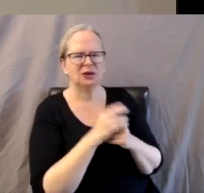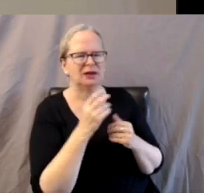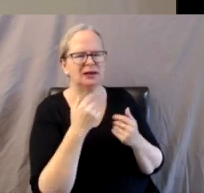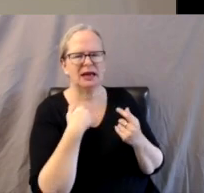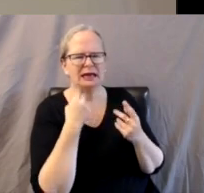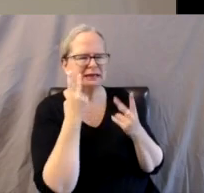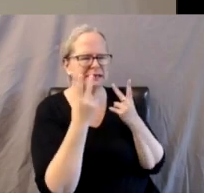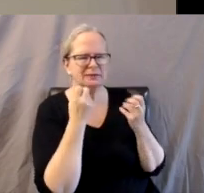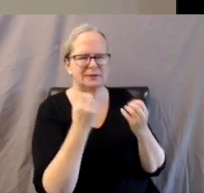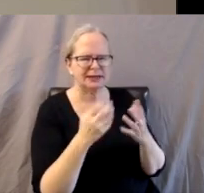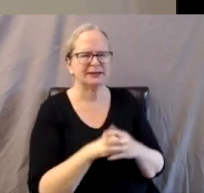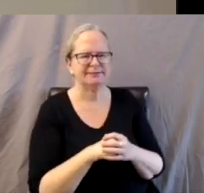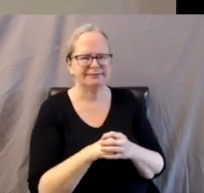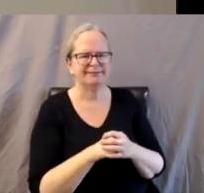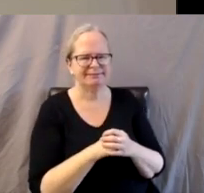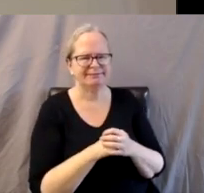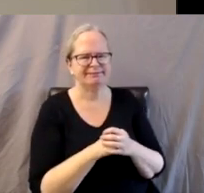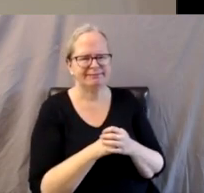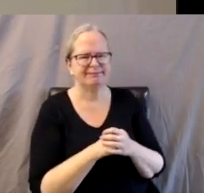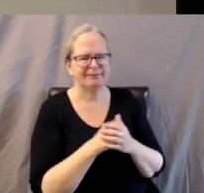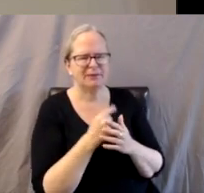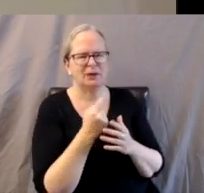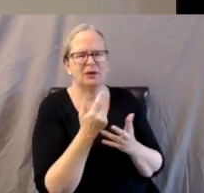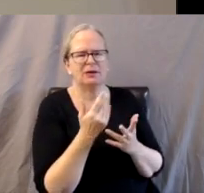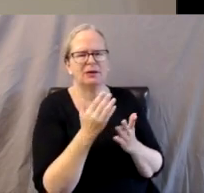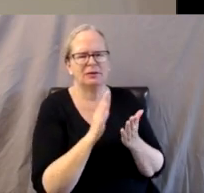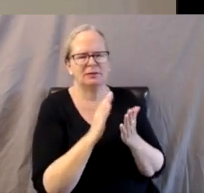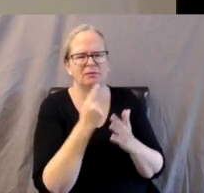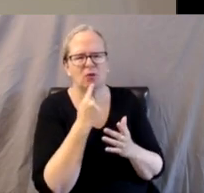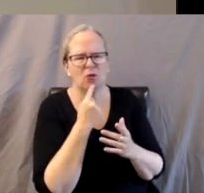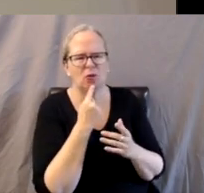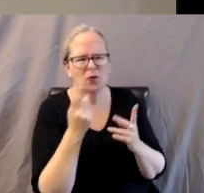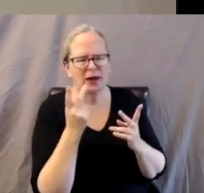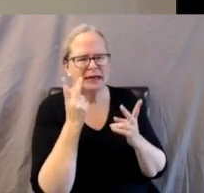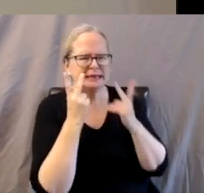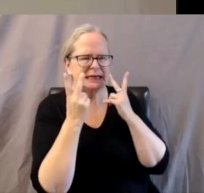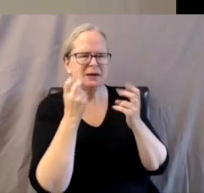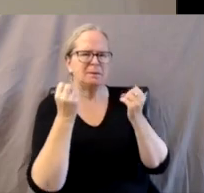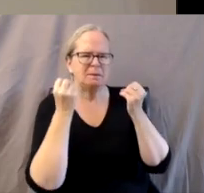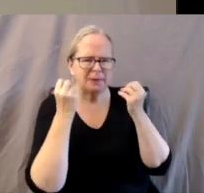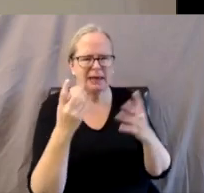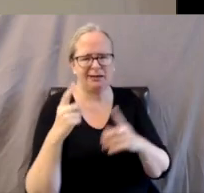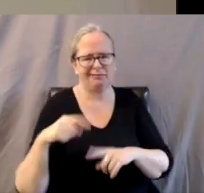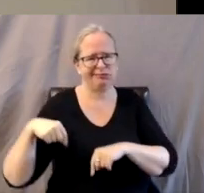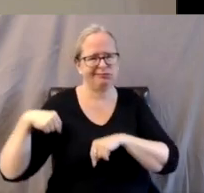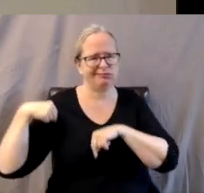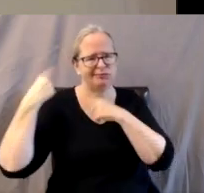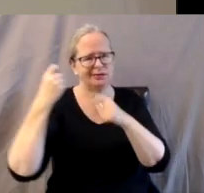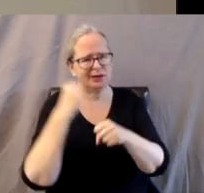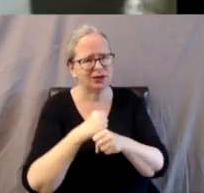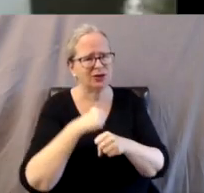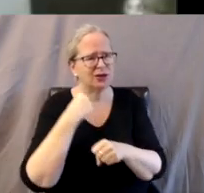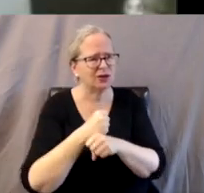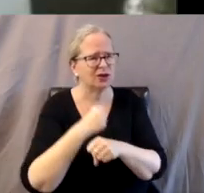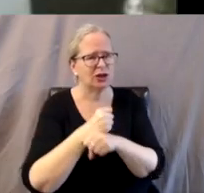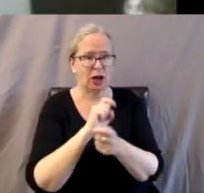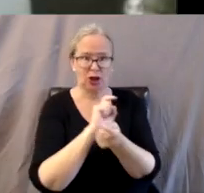me too. Honestly, it's been going on for so many years and nothing's really changed, eh? Yeah.